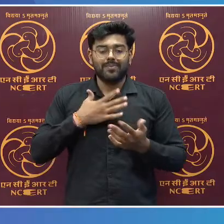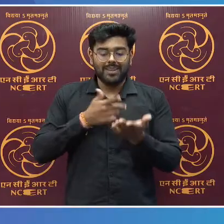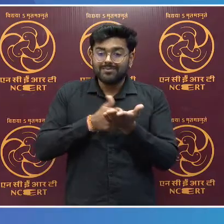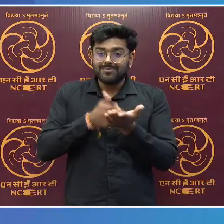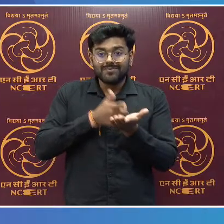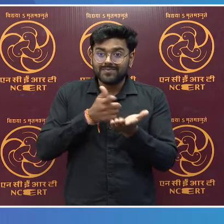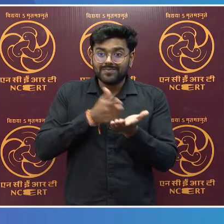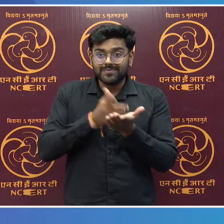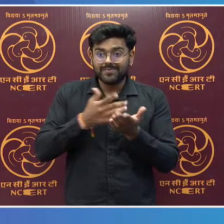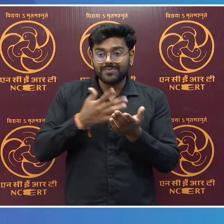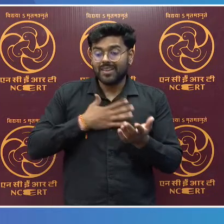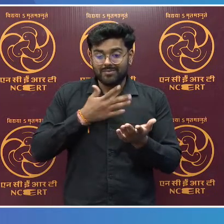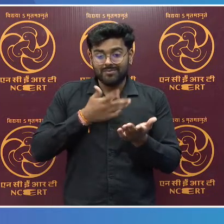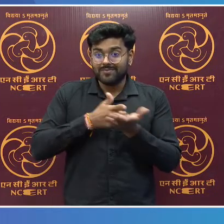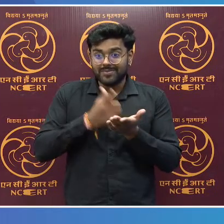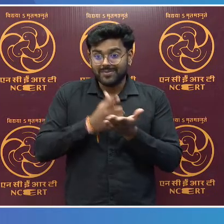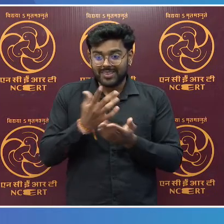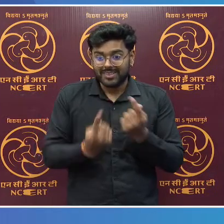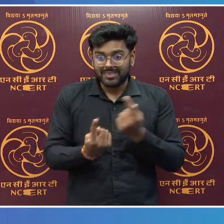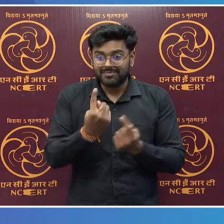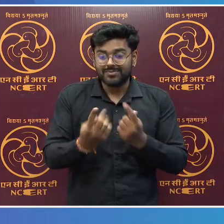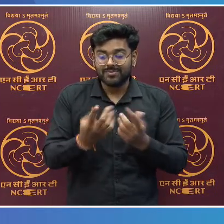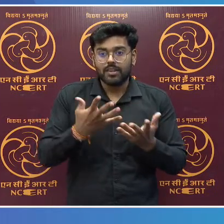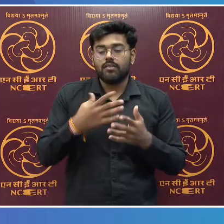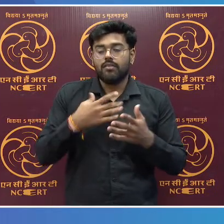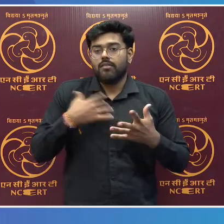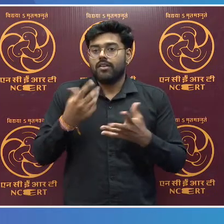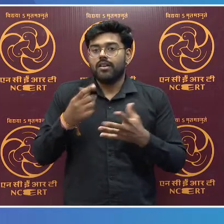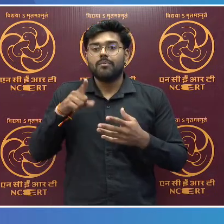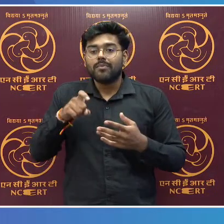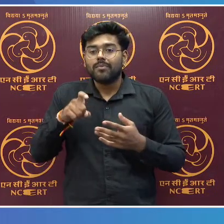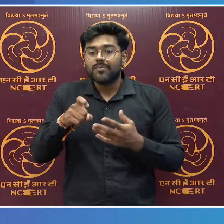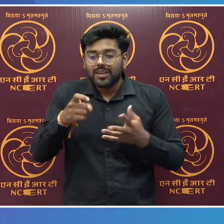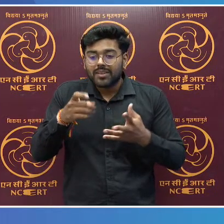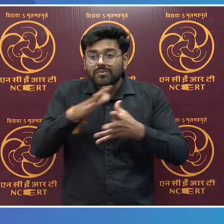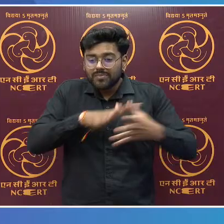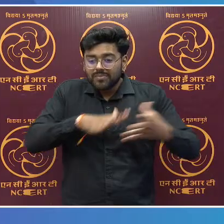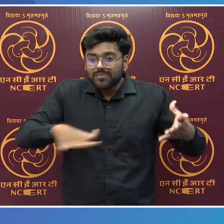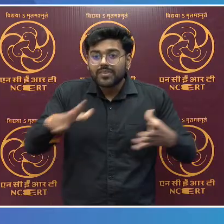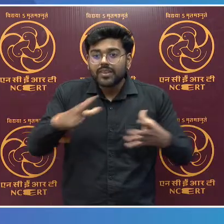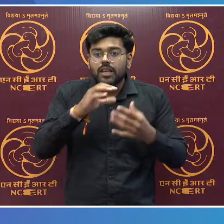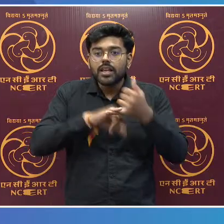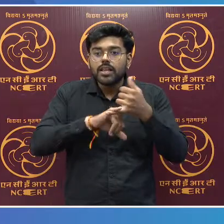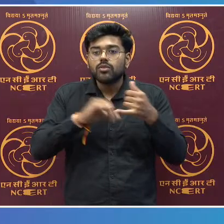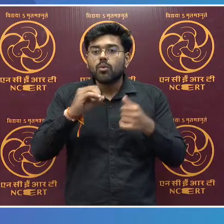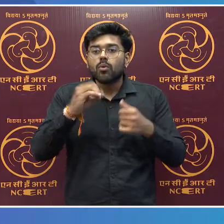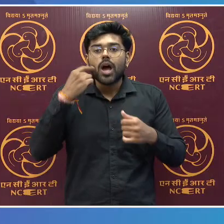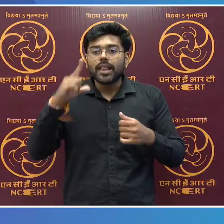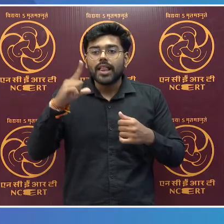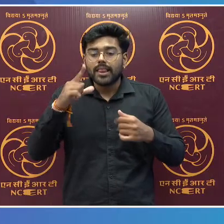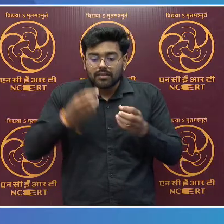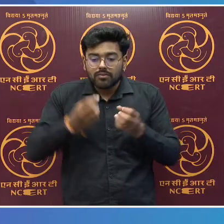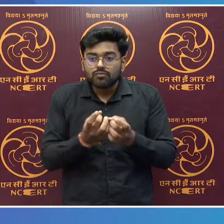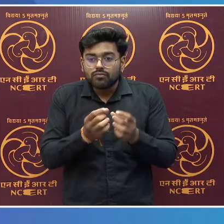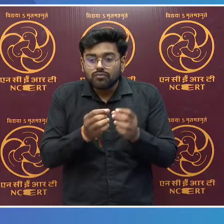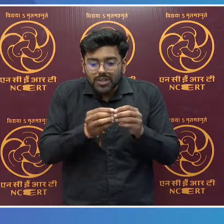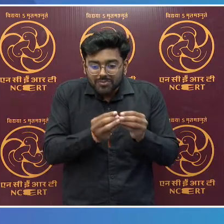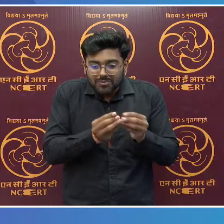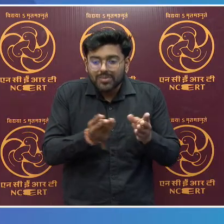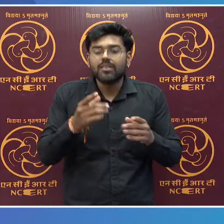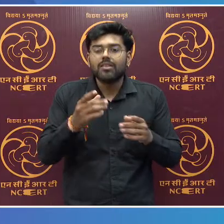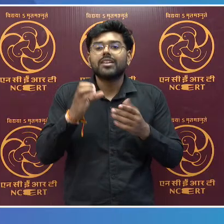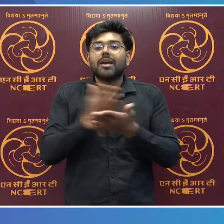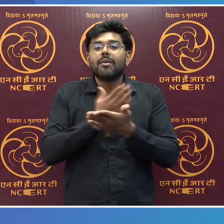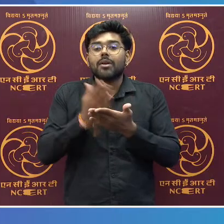of these bacteria, the soil fertility increases. Now this we have even seen in first